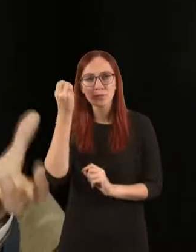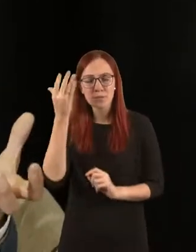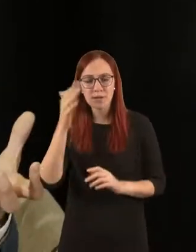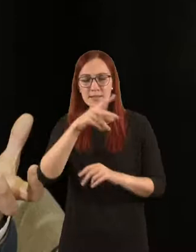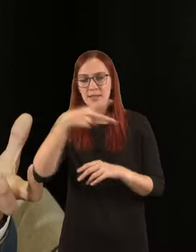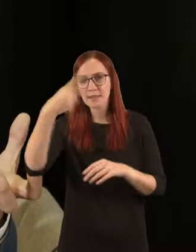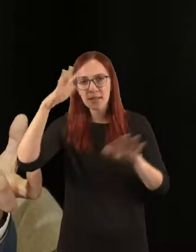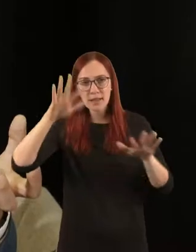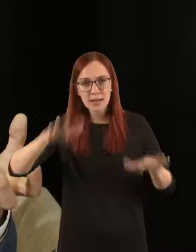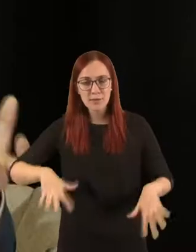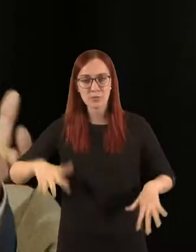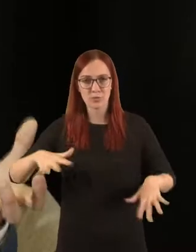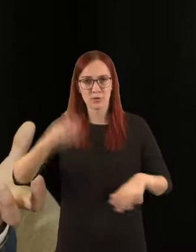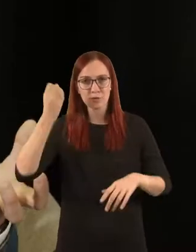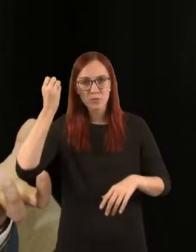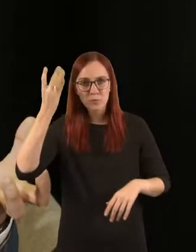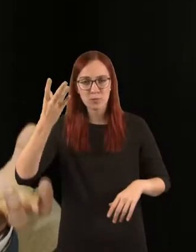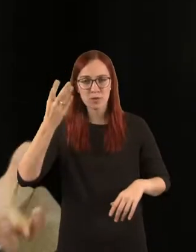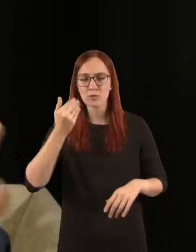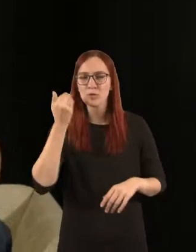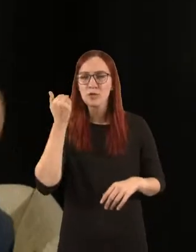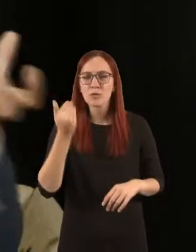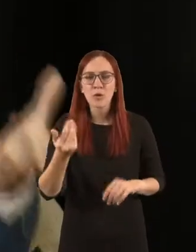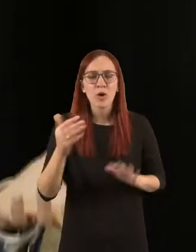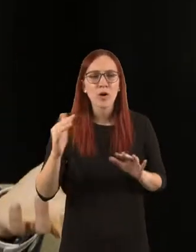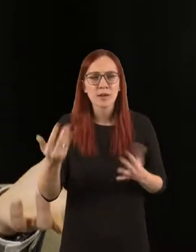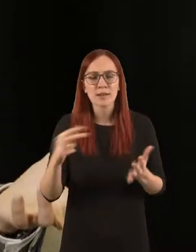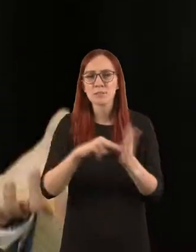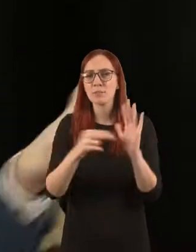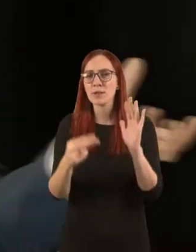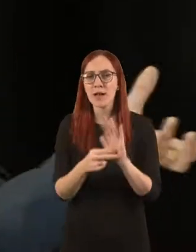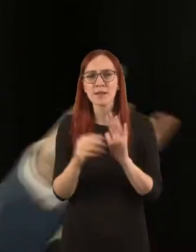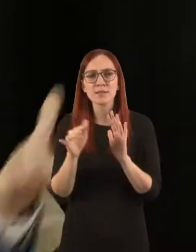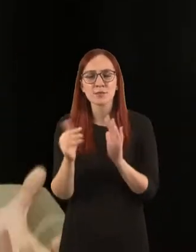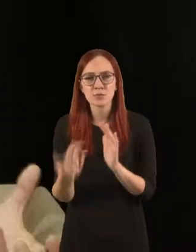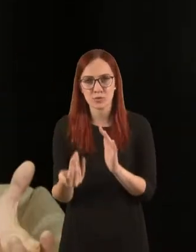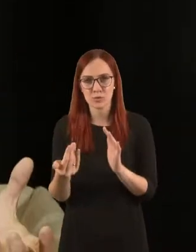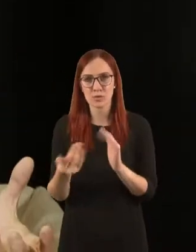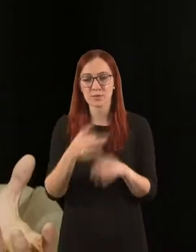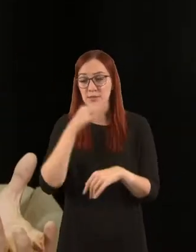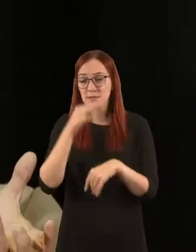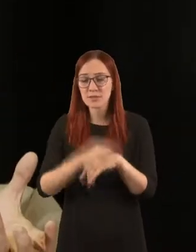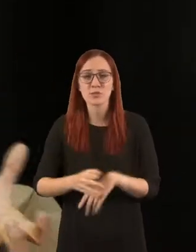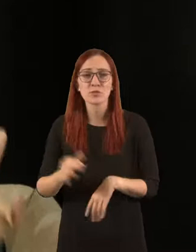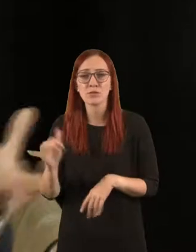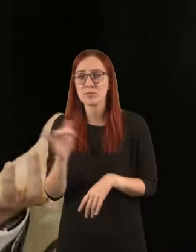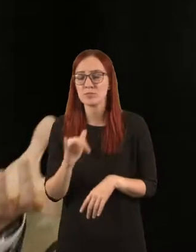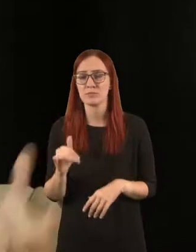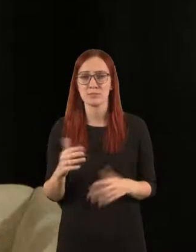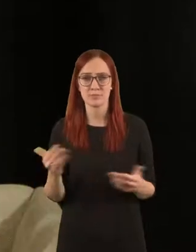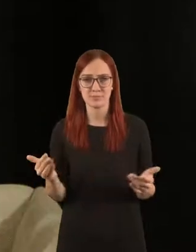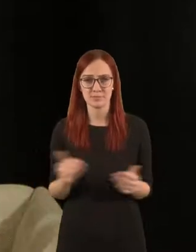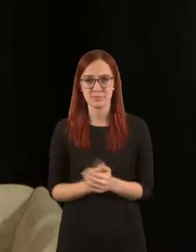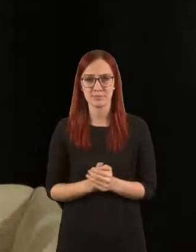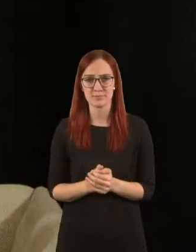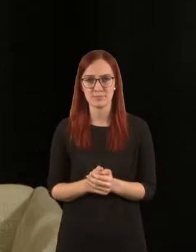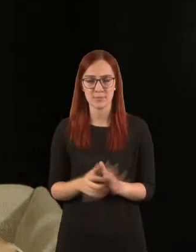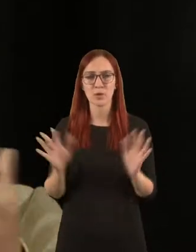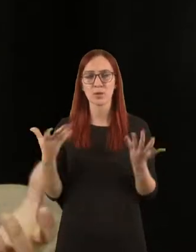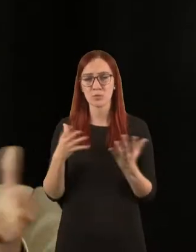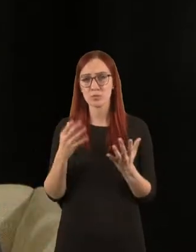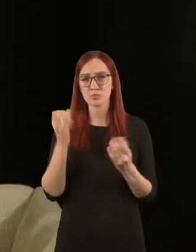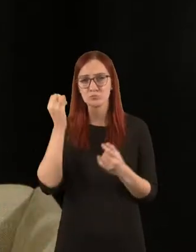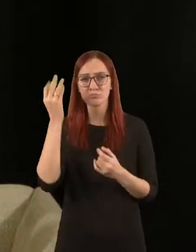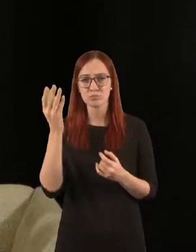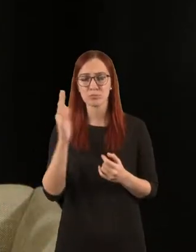until 2035. This is really needed. We need to understand what sustainable mobility is, what